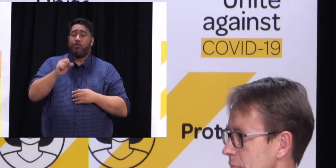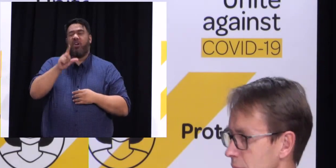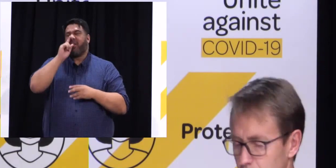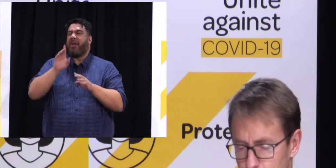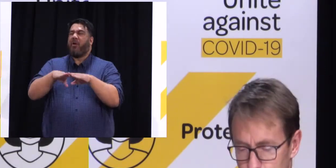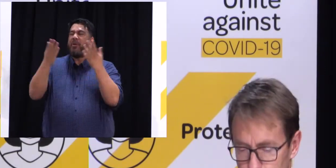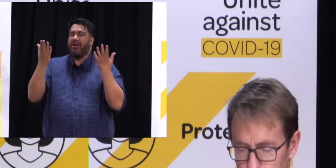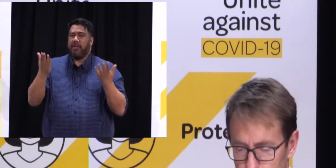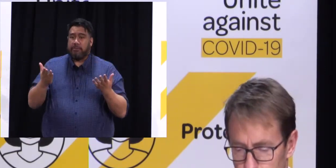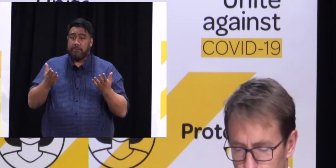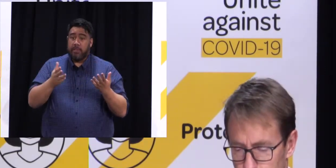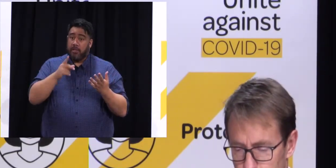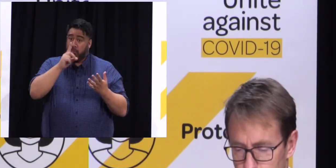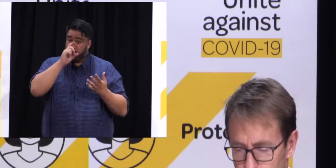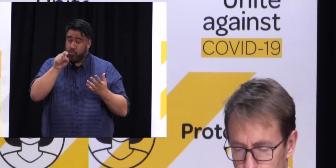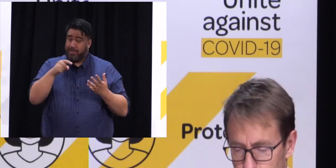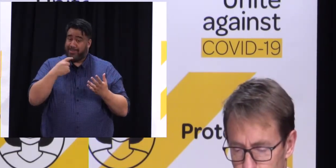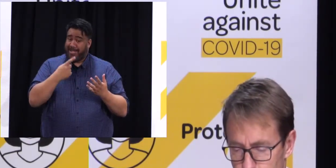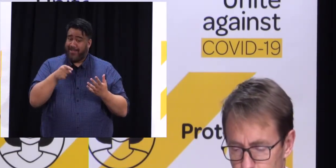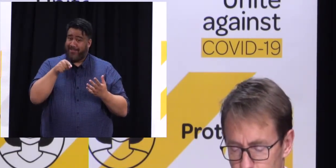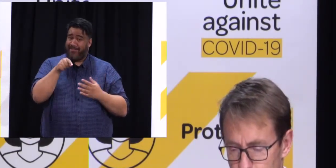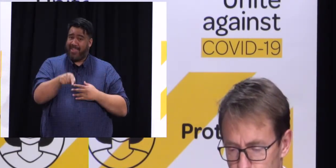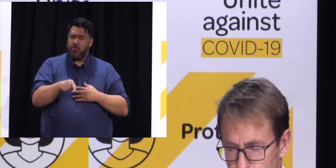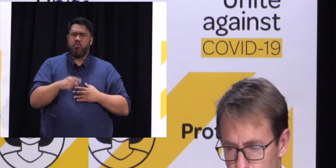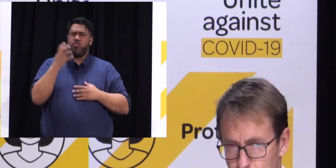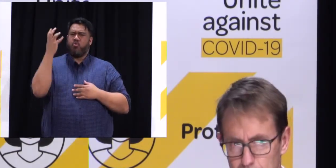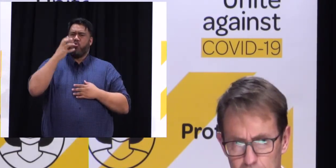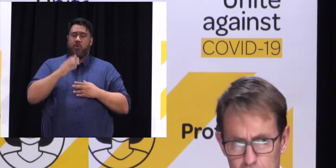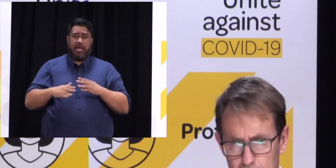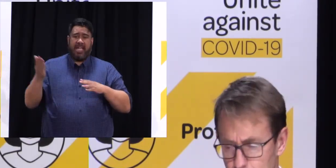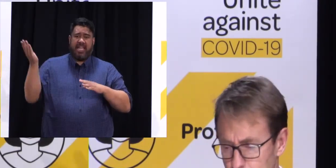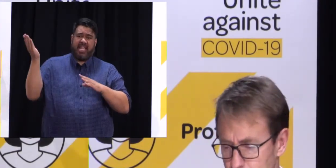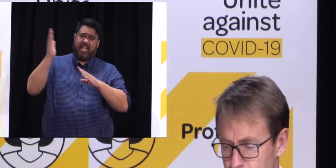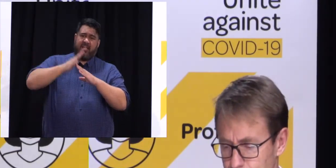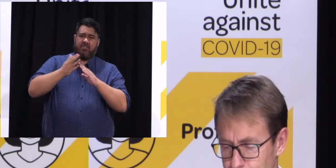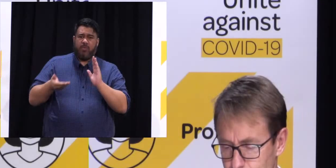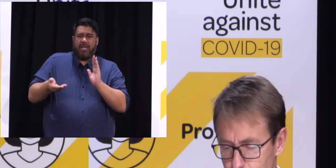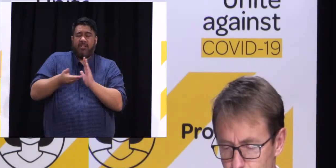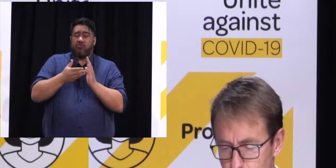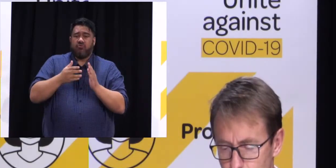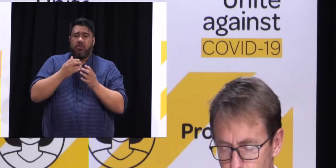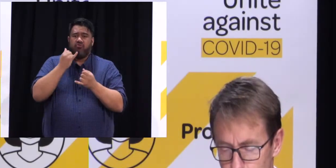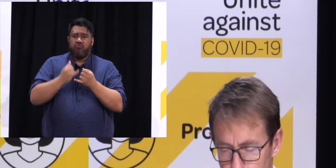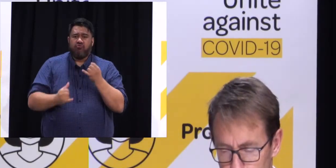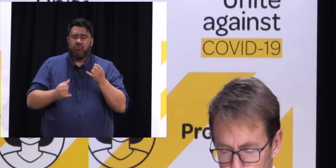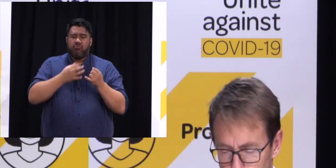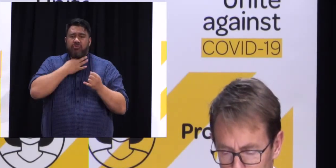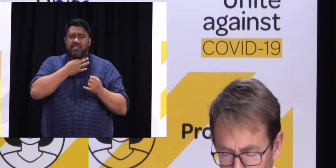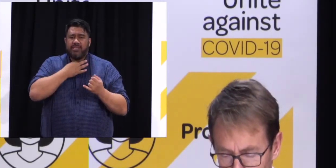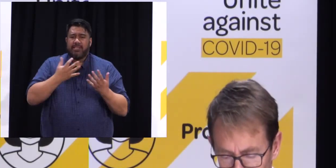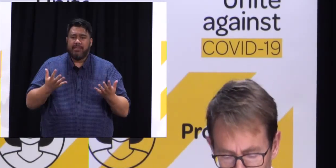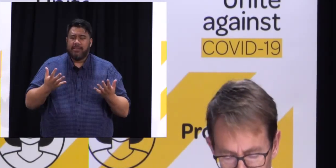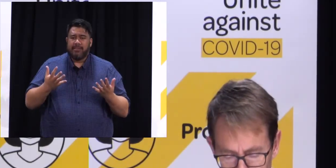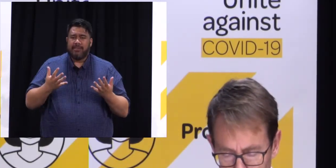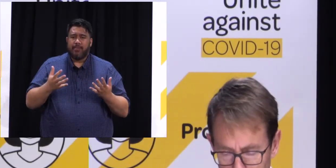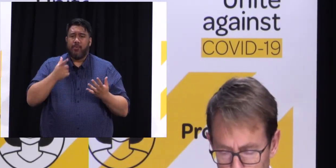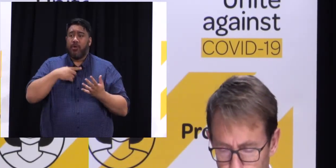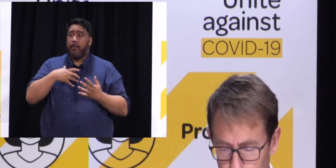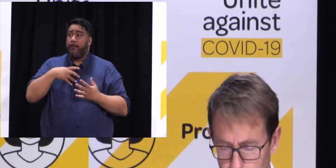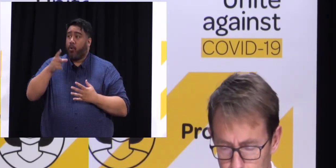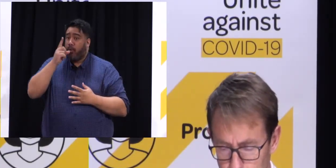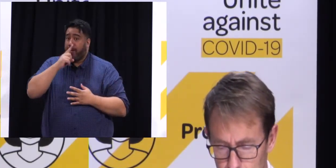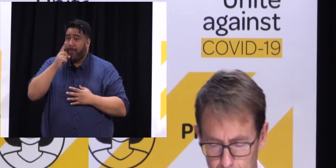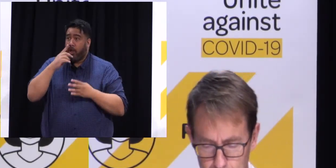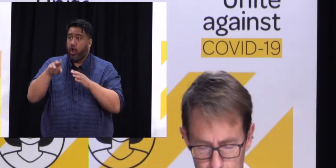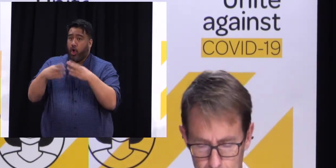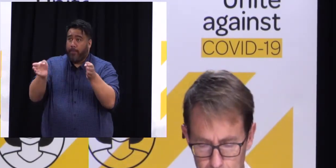that introduces a whole extra layer of risk. And so it's all cumulative. The more people that you have available to attend